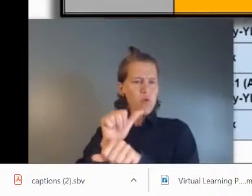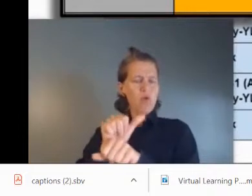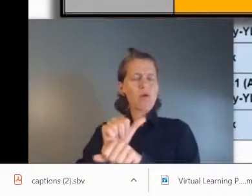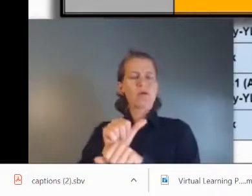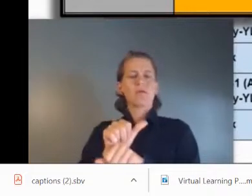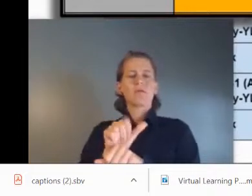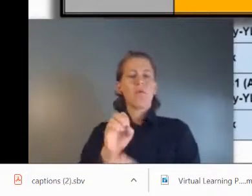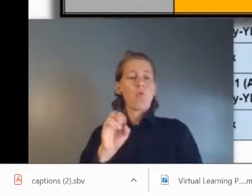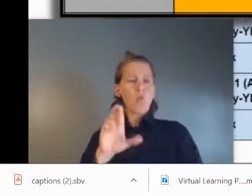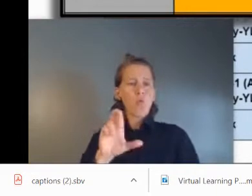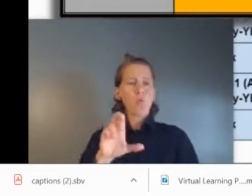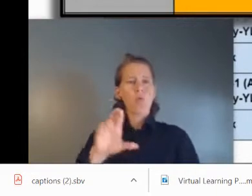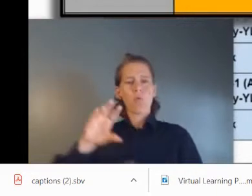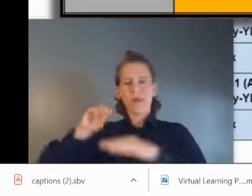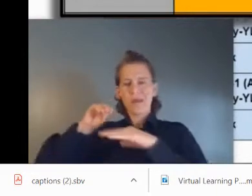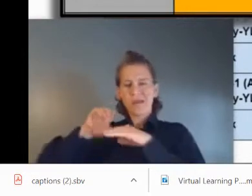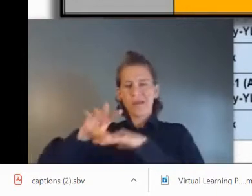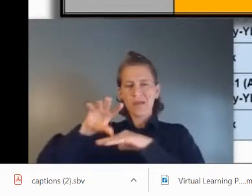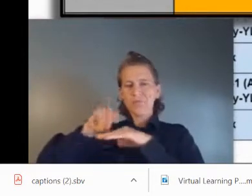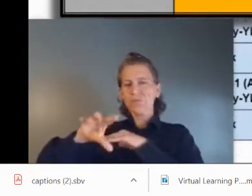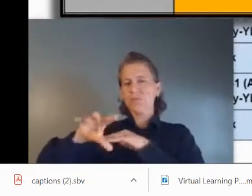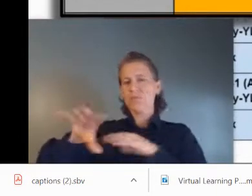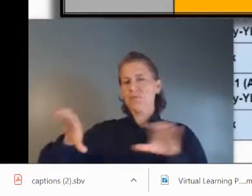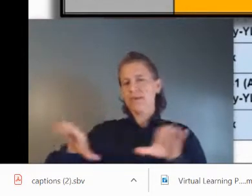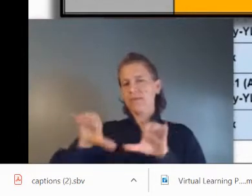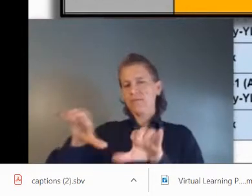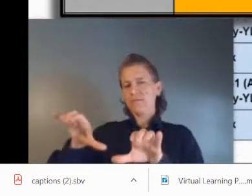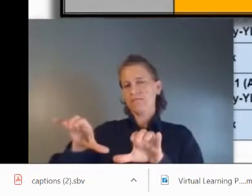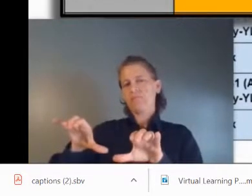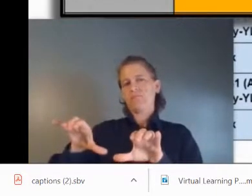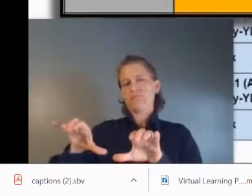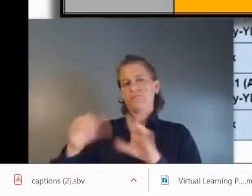in counselor corner activities and guidance lessons.